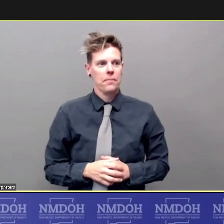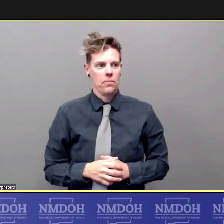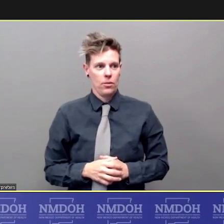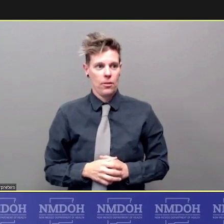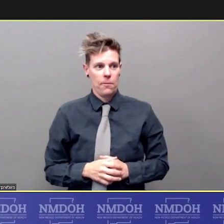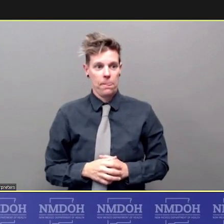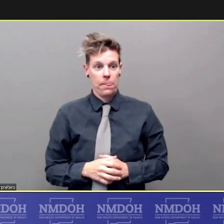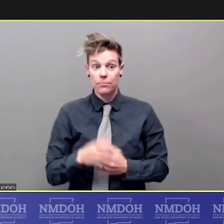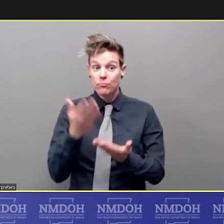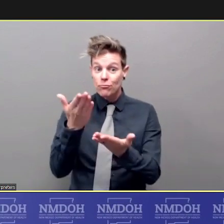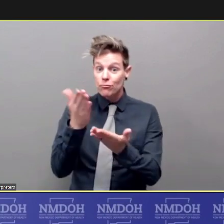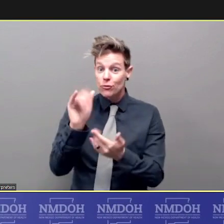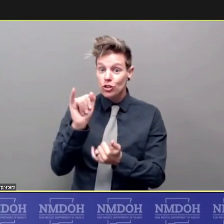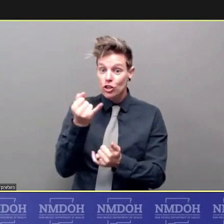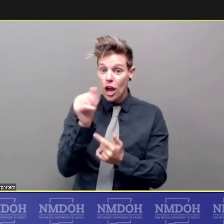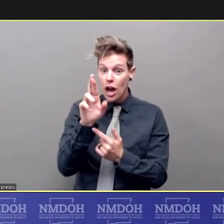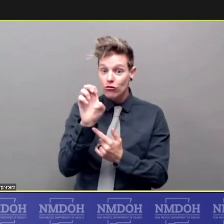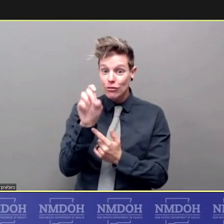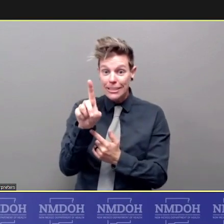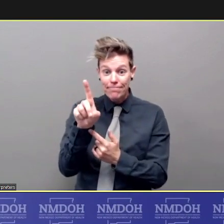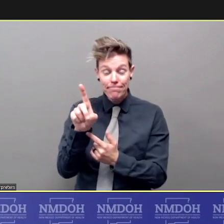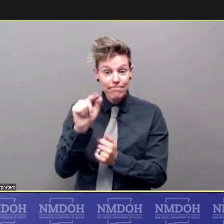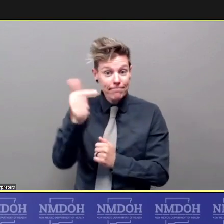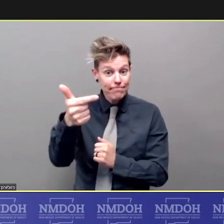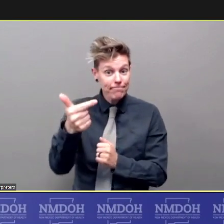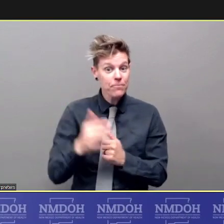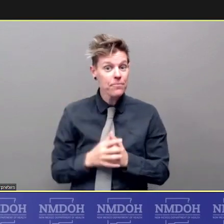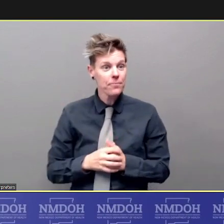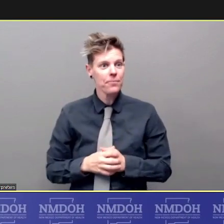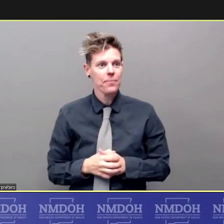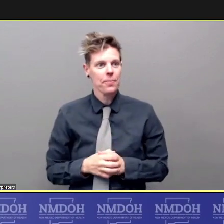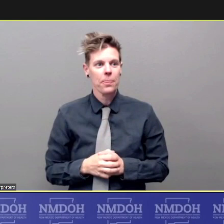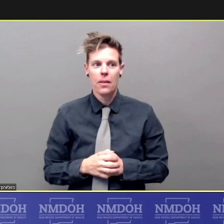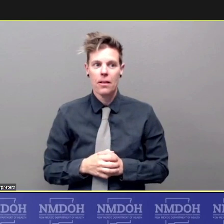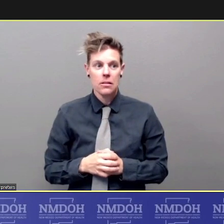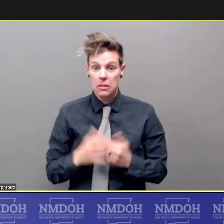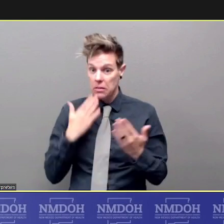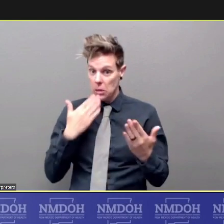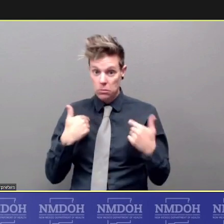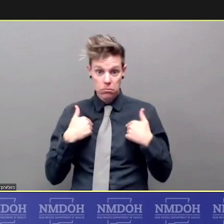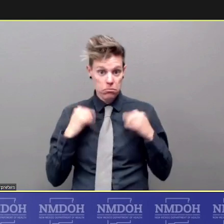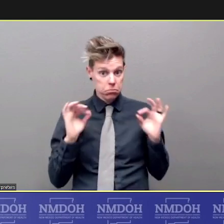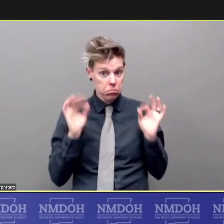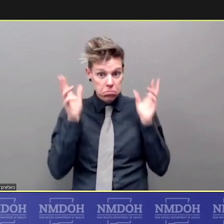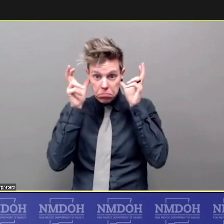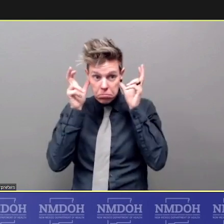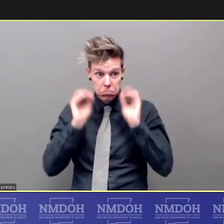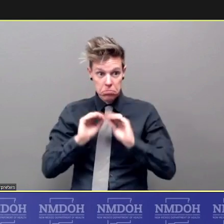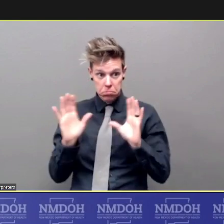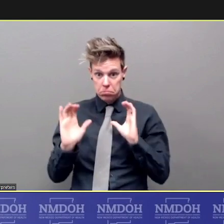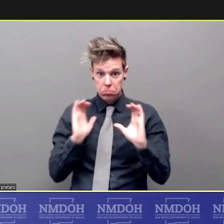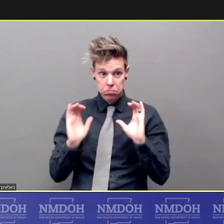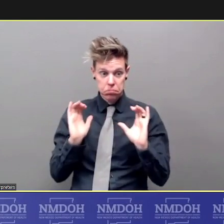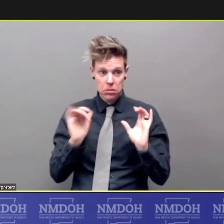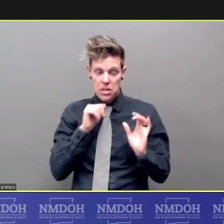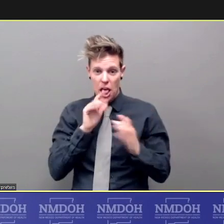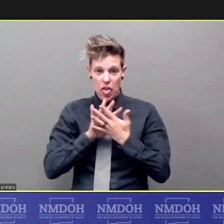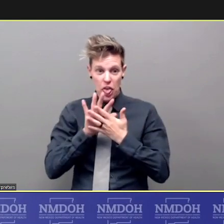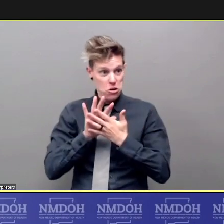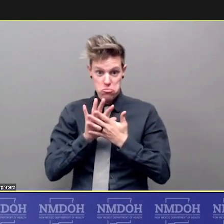question. All right. Thank you so much. Hopefully you can hear me. Looks like, yes. Okay,